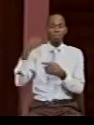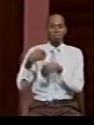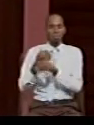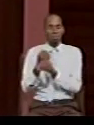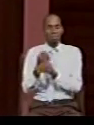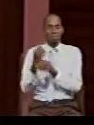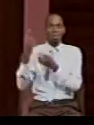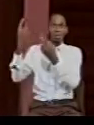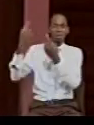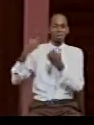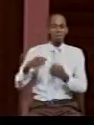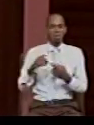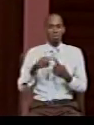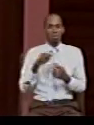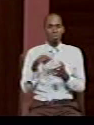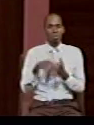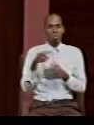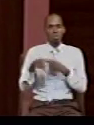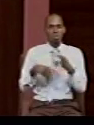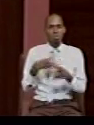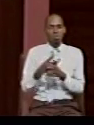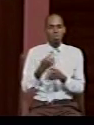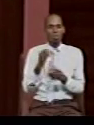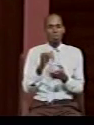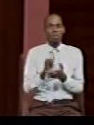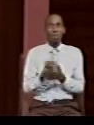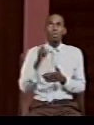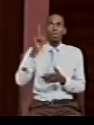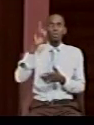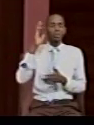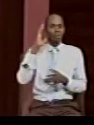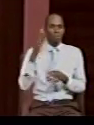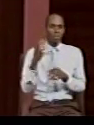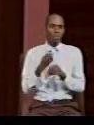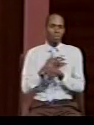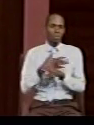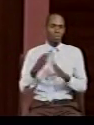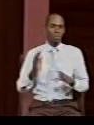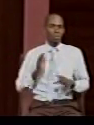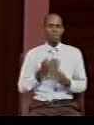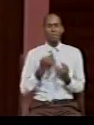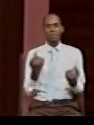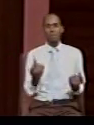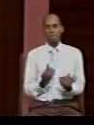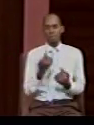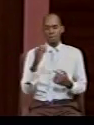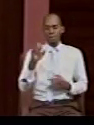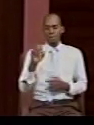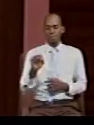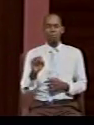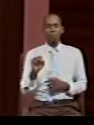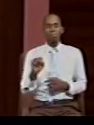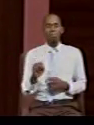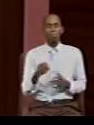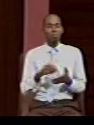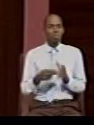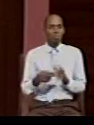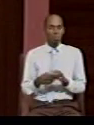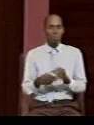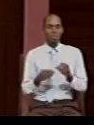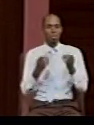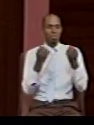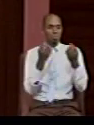world so he will take away our sins, in the plural. Small sins,